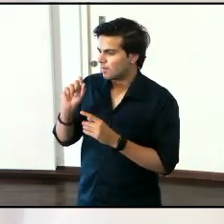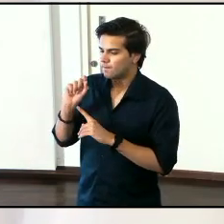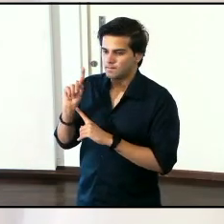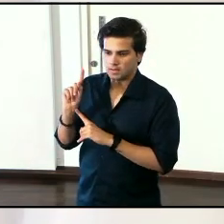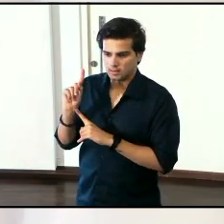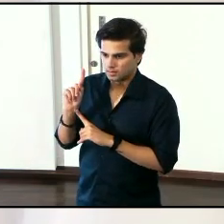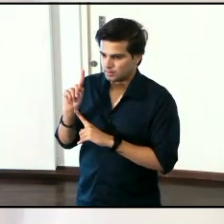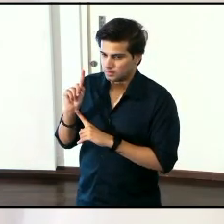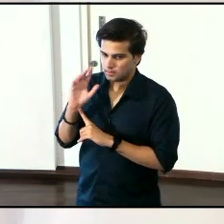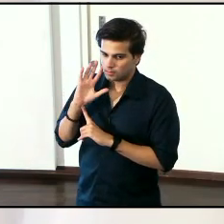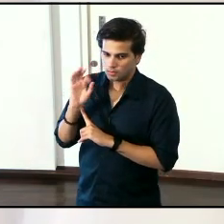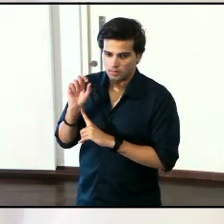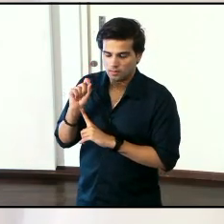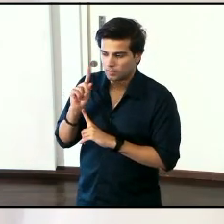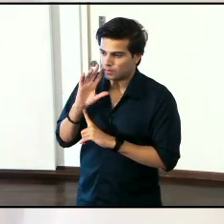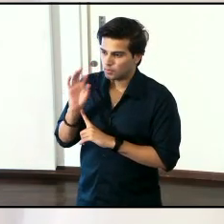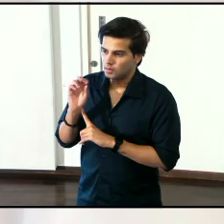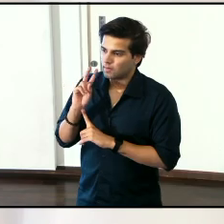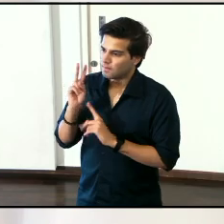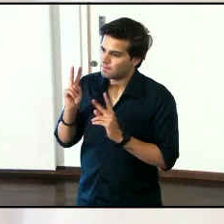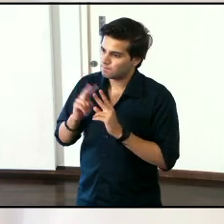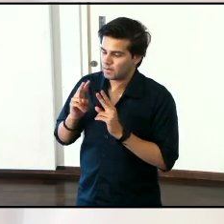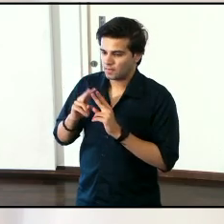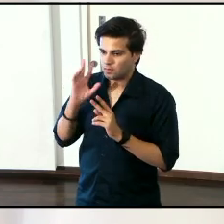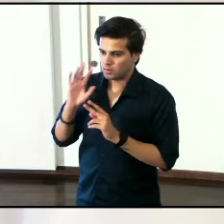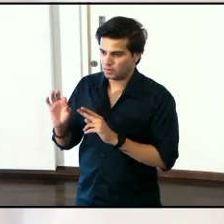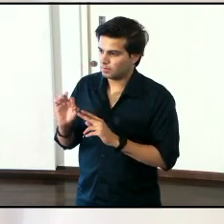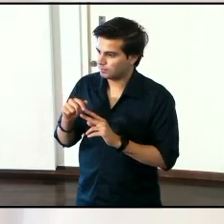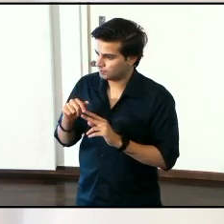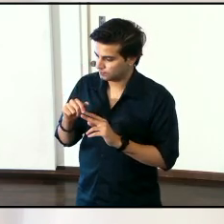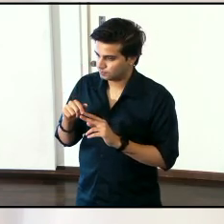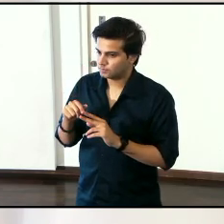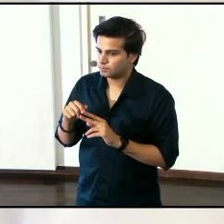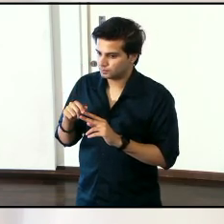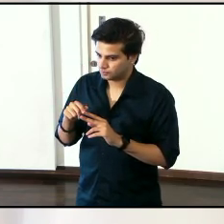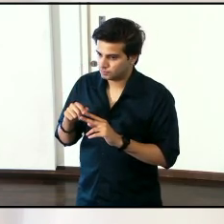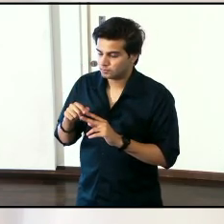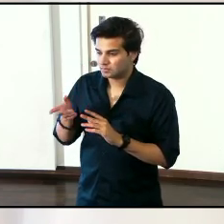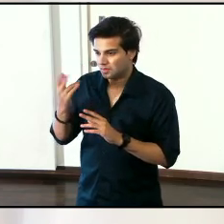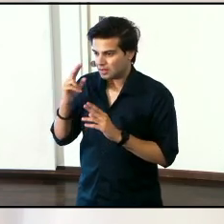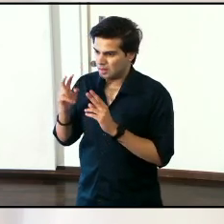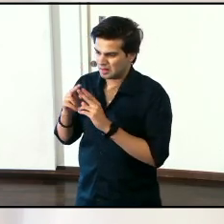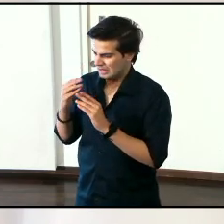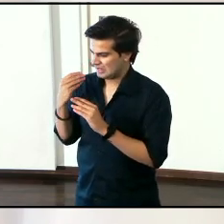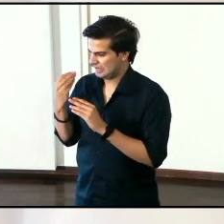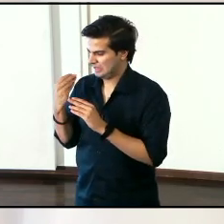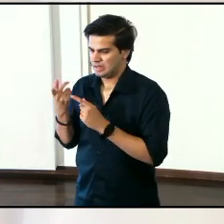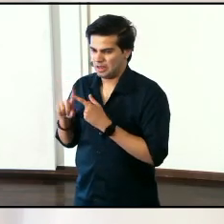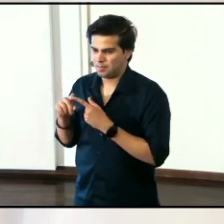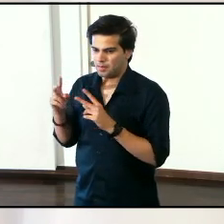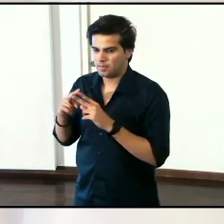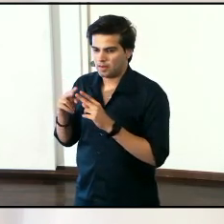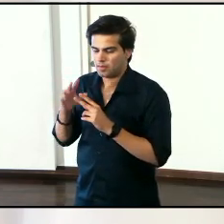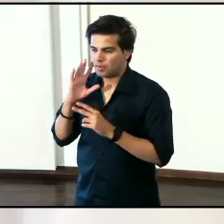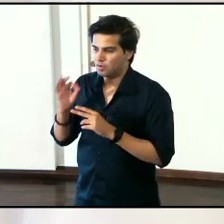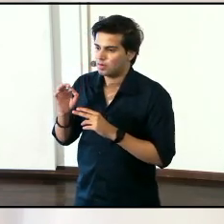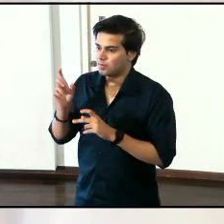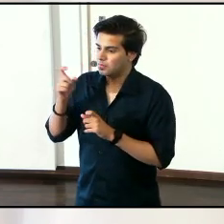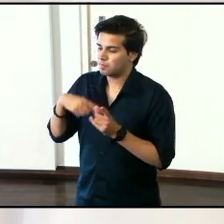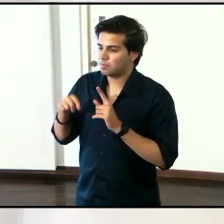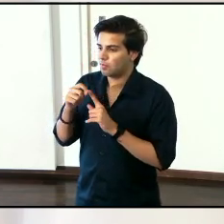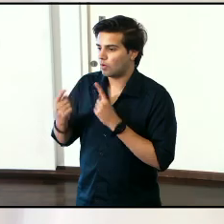thing, and this is of course very, very obvious, but it has been that much more obvious in recent times, there is a great fear of the